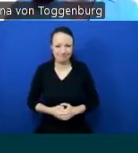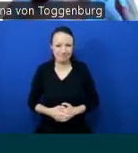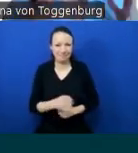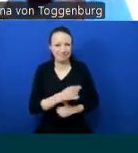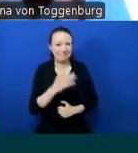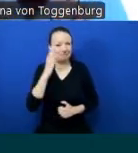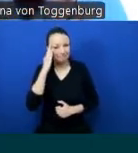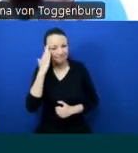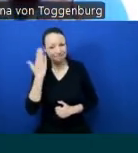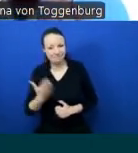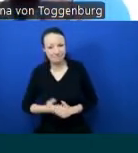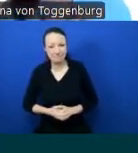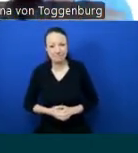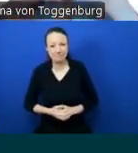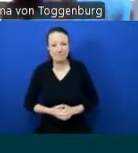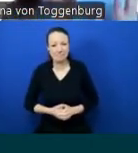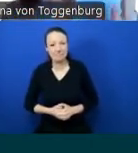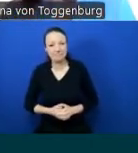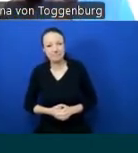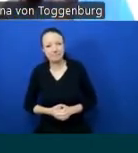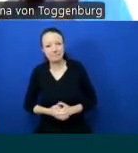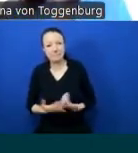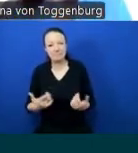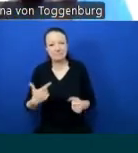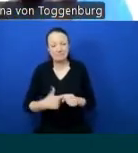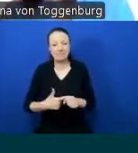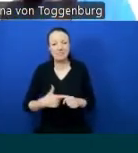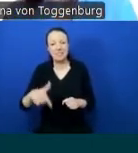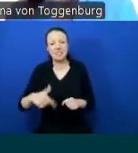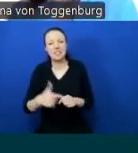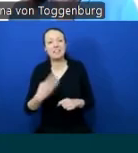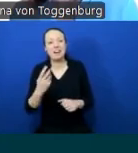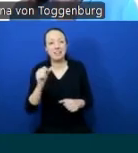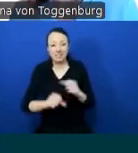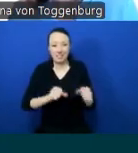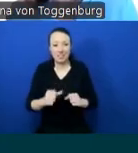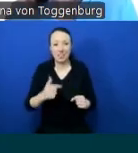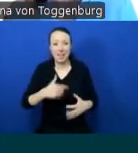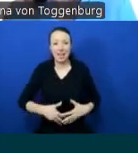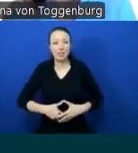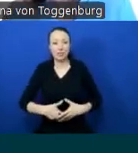2024, I was pregnant, so I can very, very firsthand share this experience of